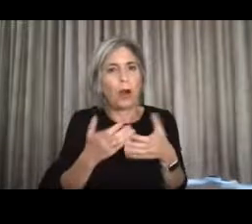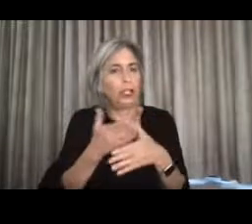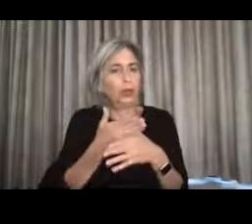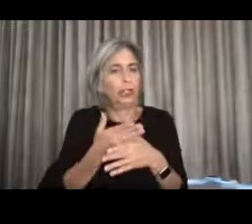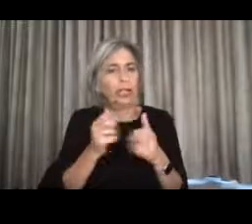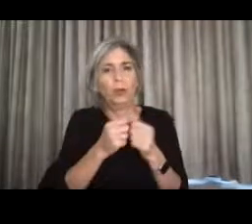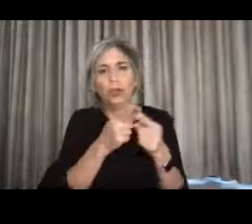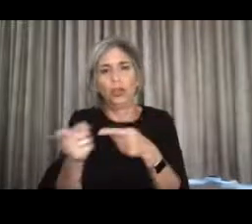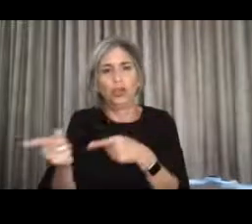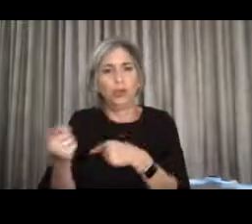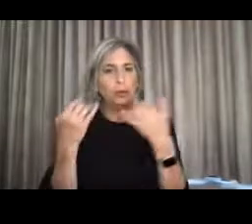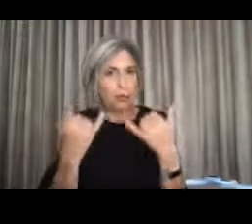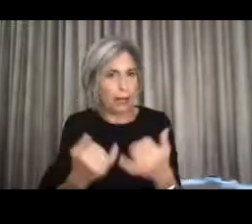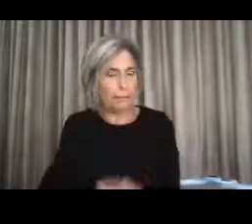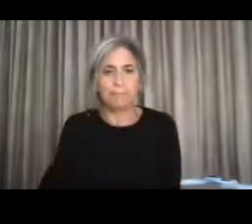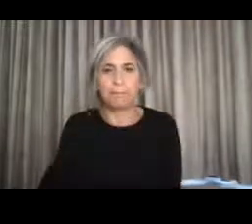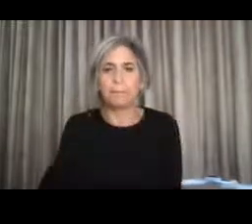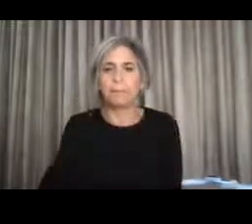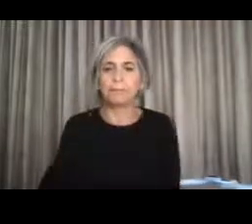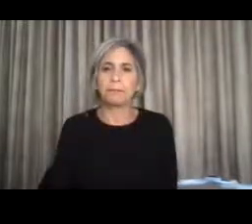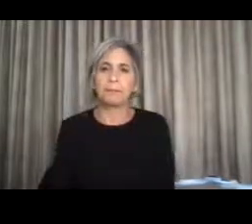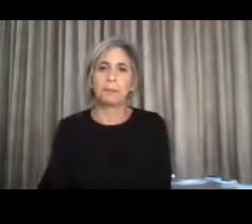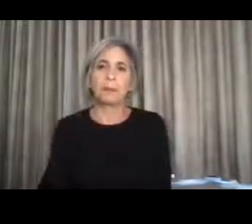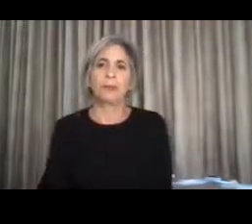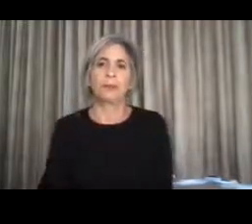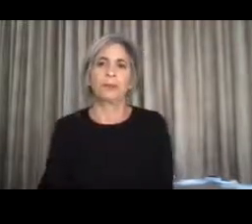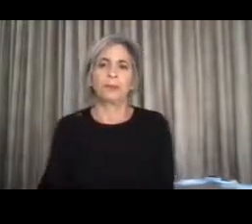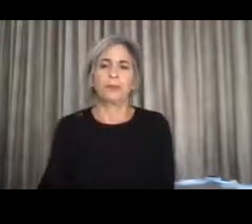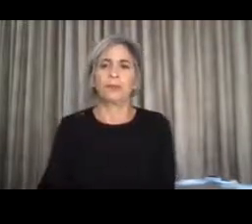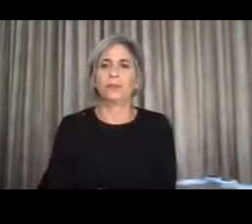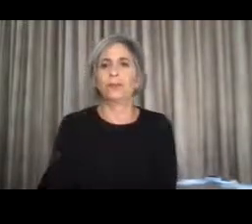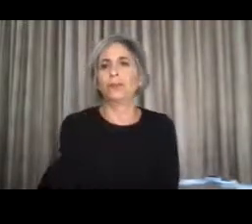today. Next slide.